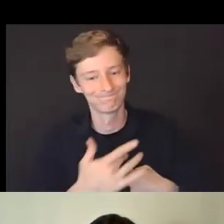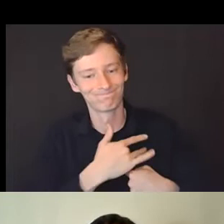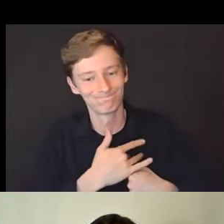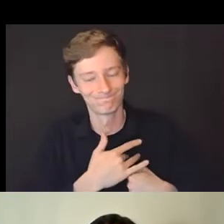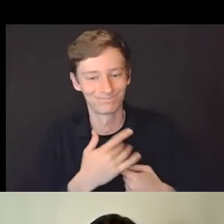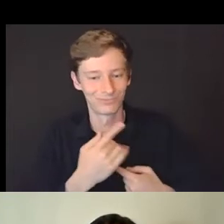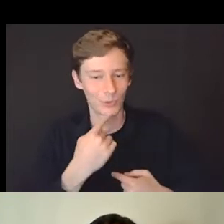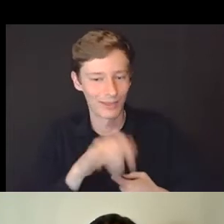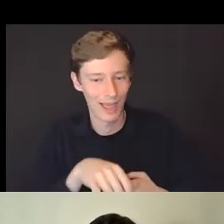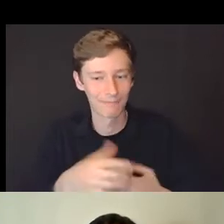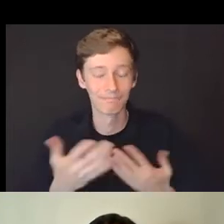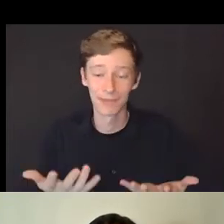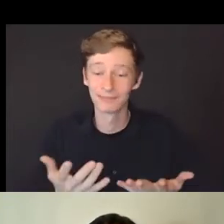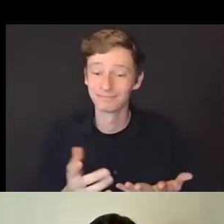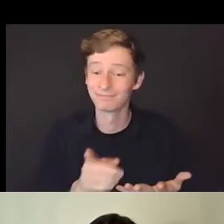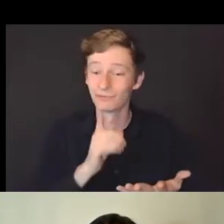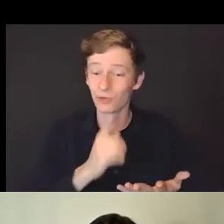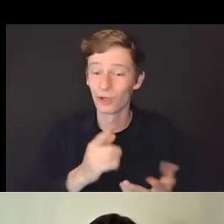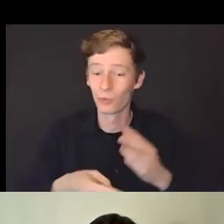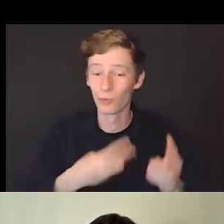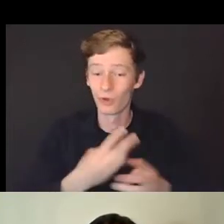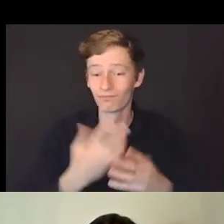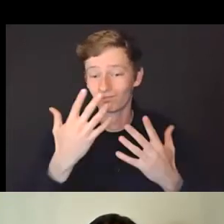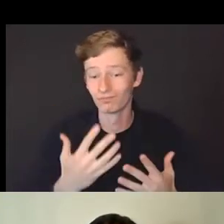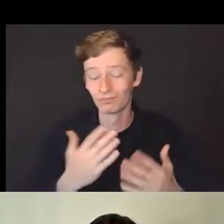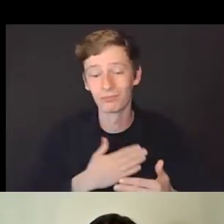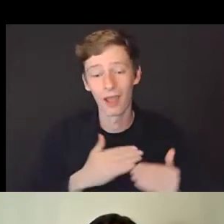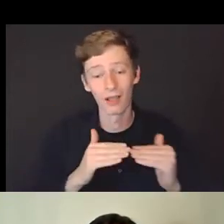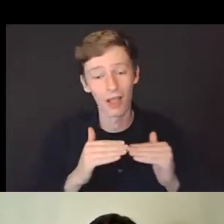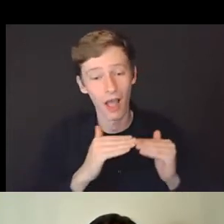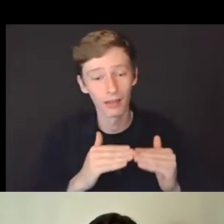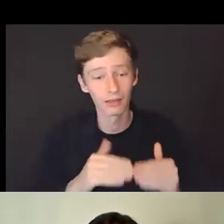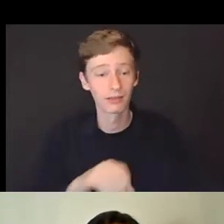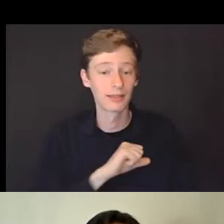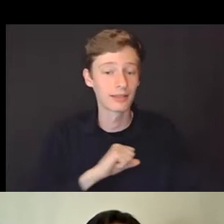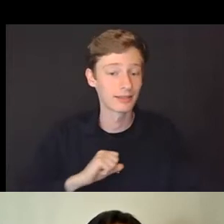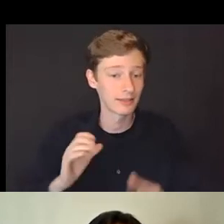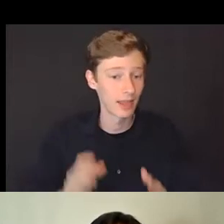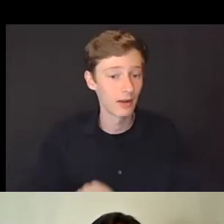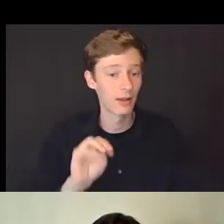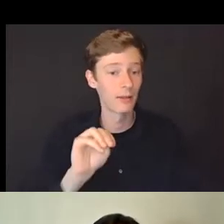is, fortunately, my colleagues, Senator McClellan and Delegate Herring,